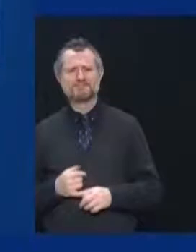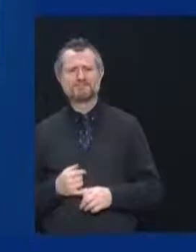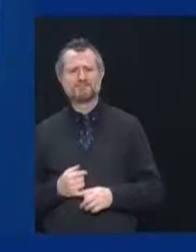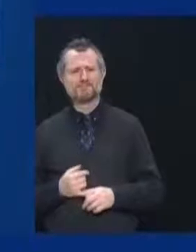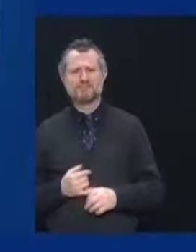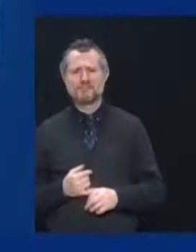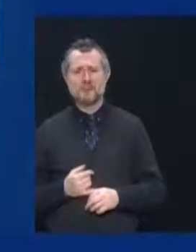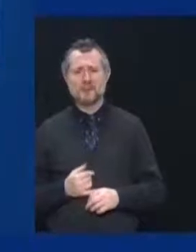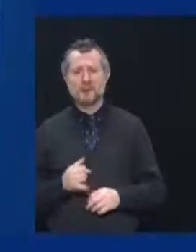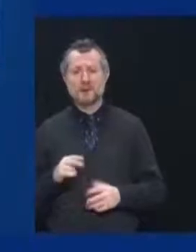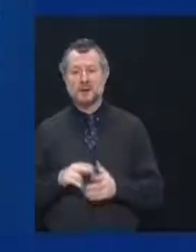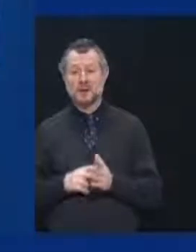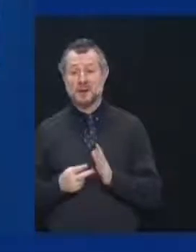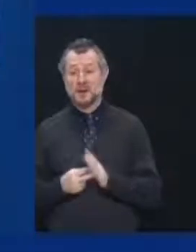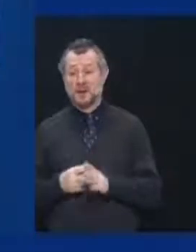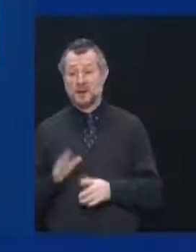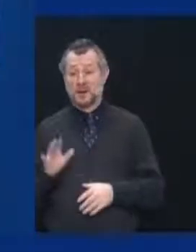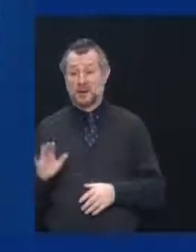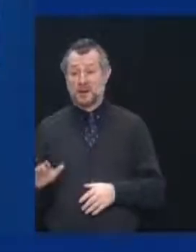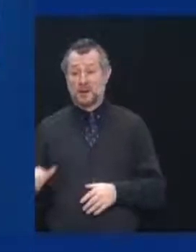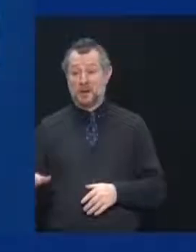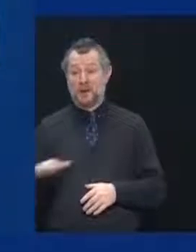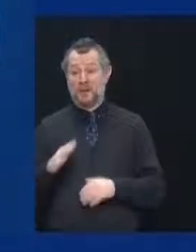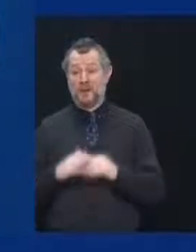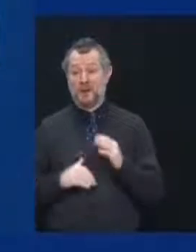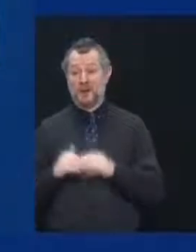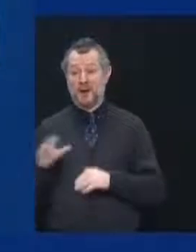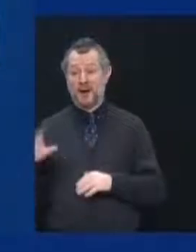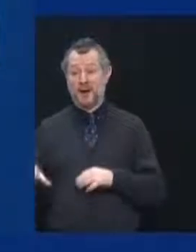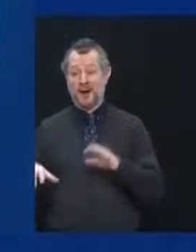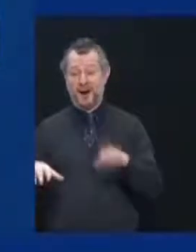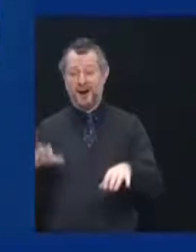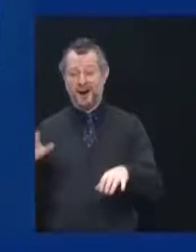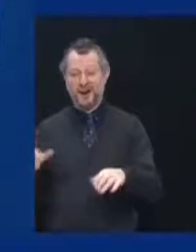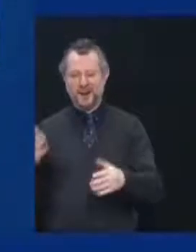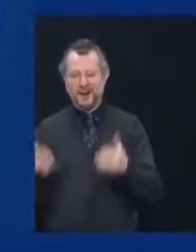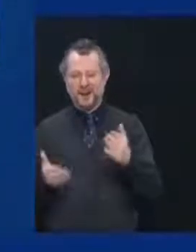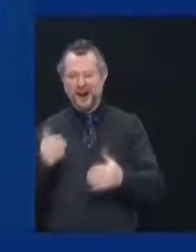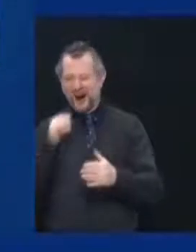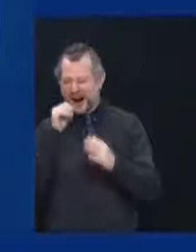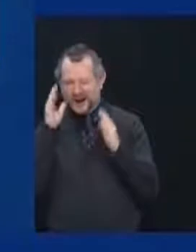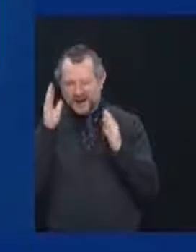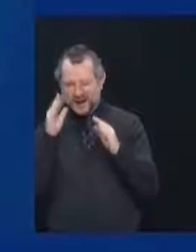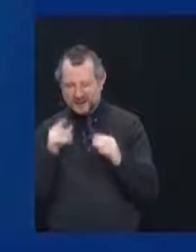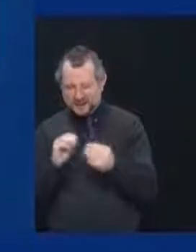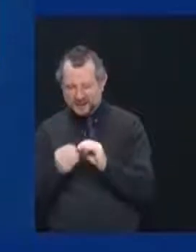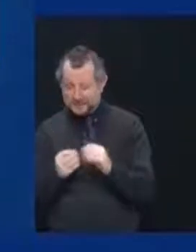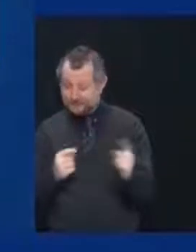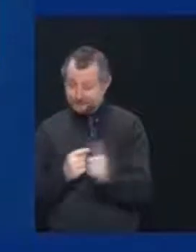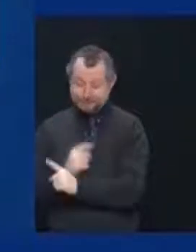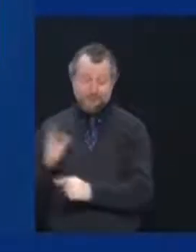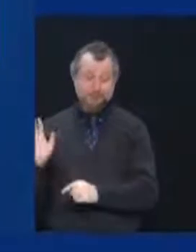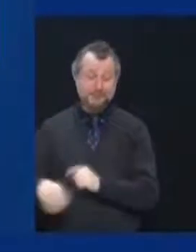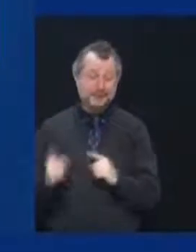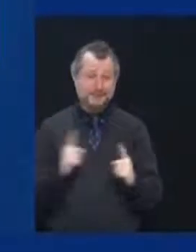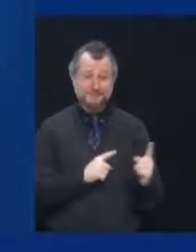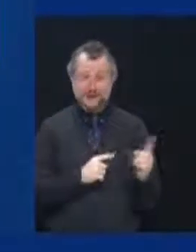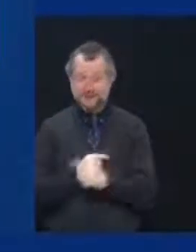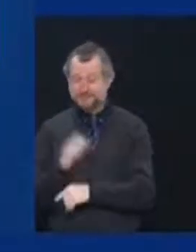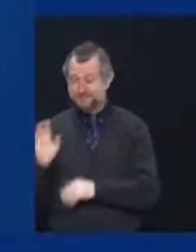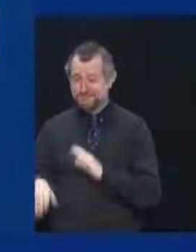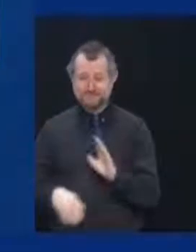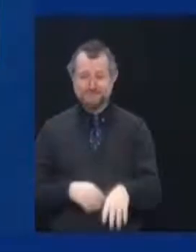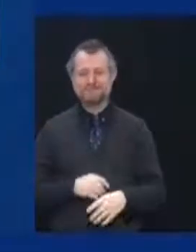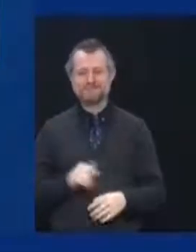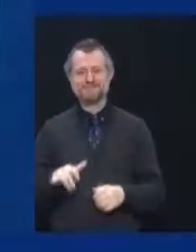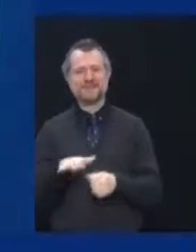the individual facilities' attention to this situation. Capital Region,